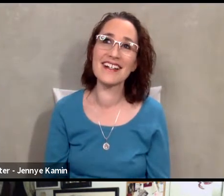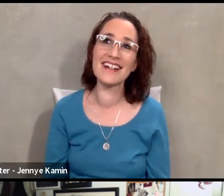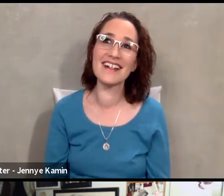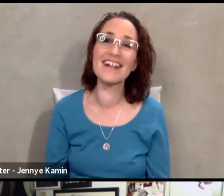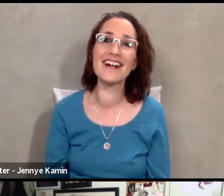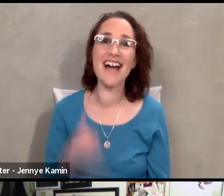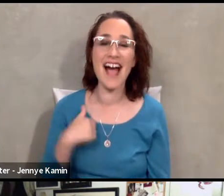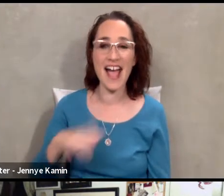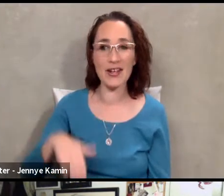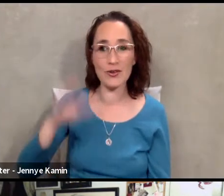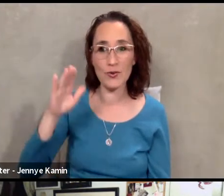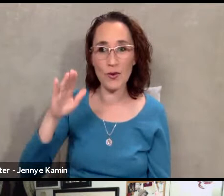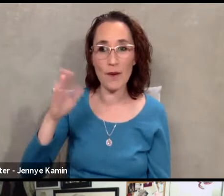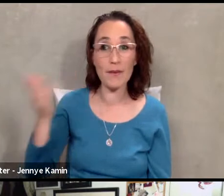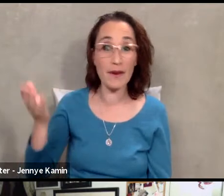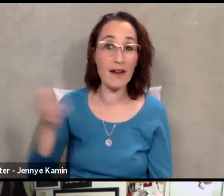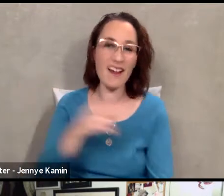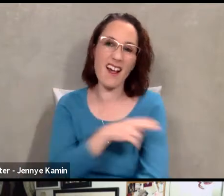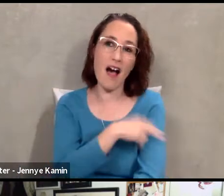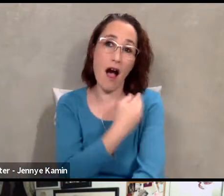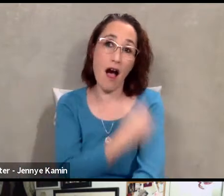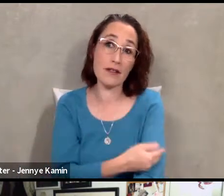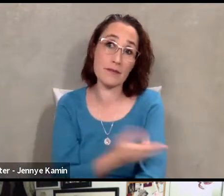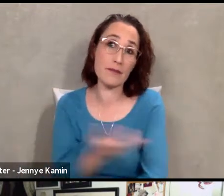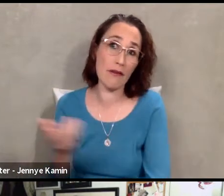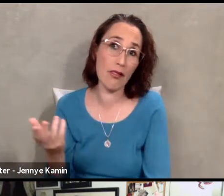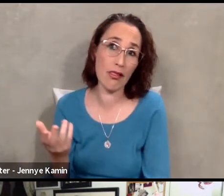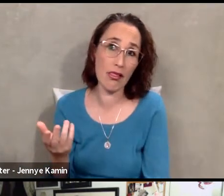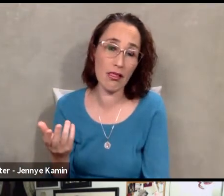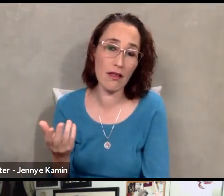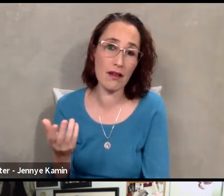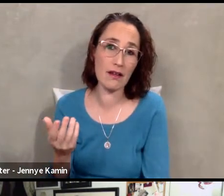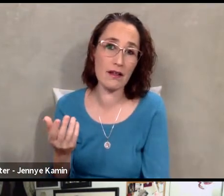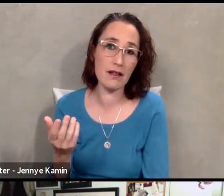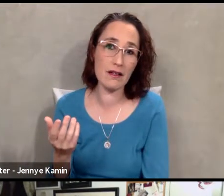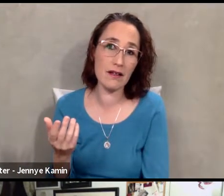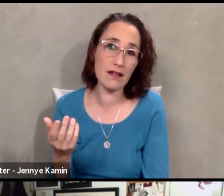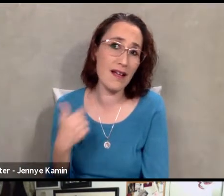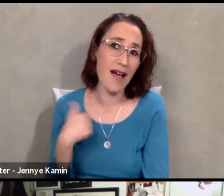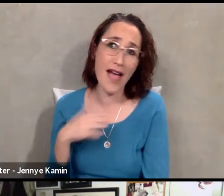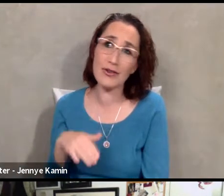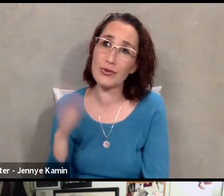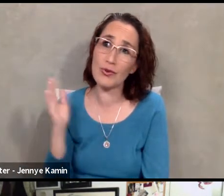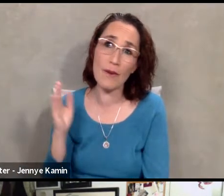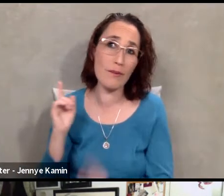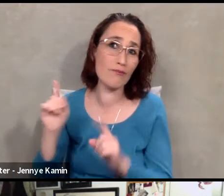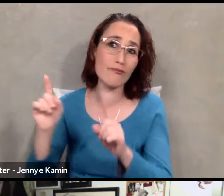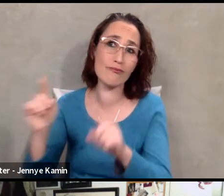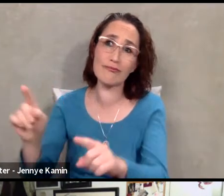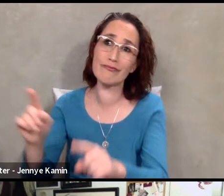I grew up in the hospital, and as I've written and talked about,